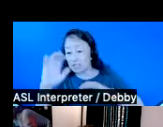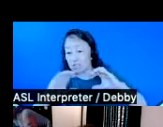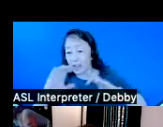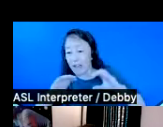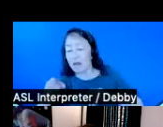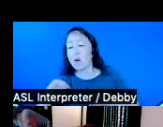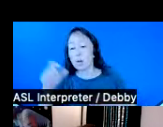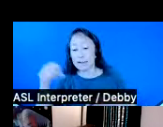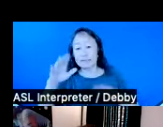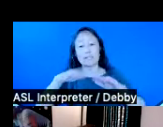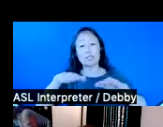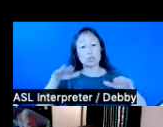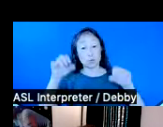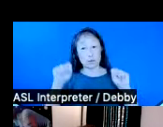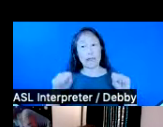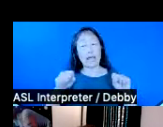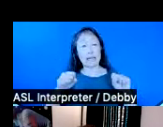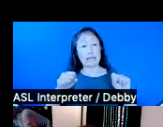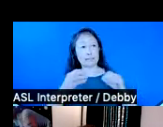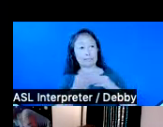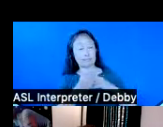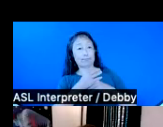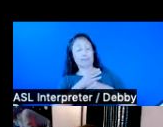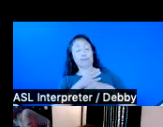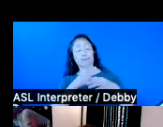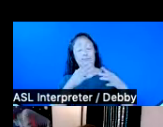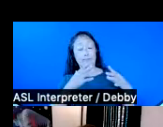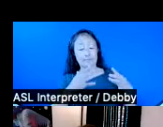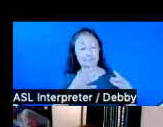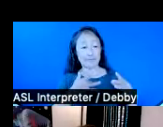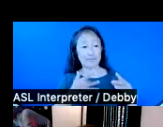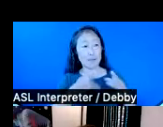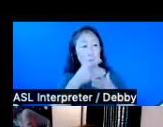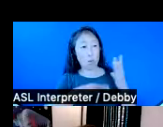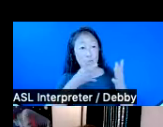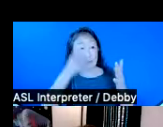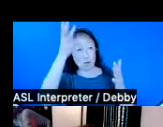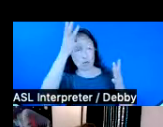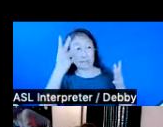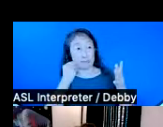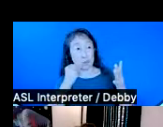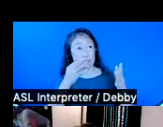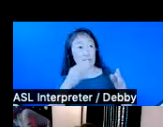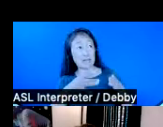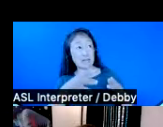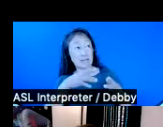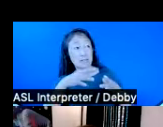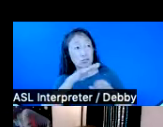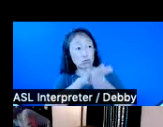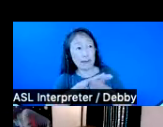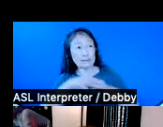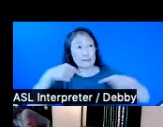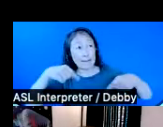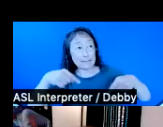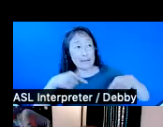parents are going through. So if they feel the pain, stress, and anxiety from their parent, they'll probably start feeling similar.